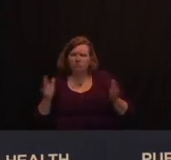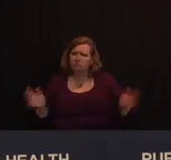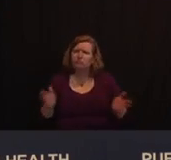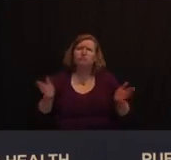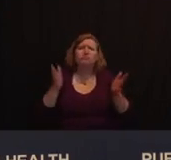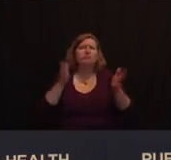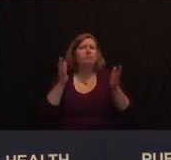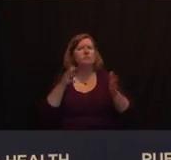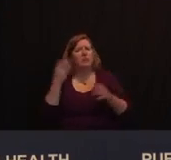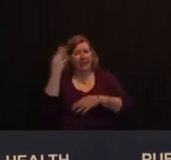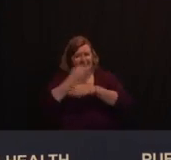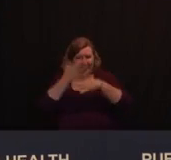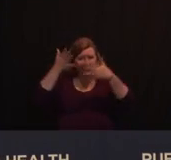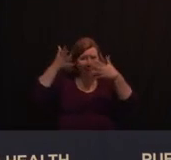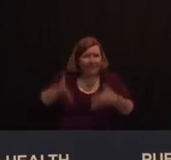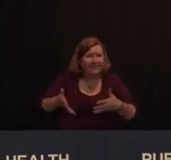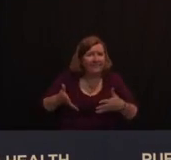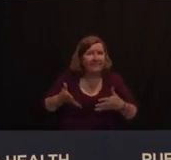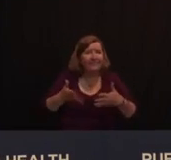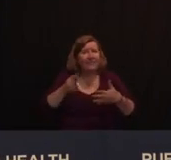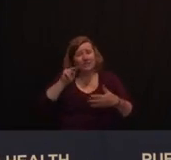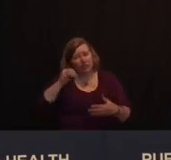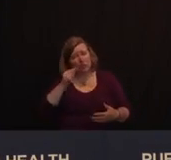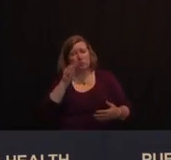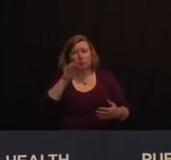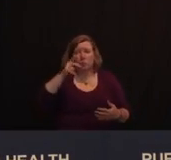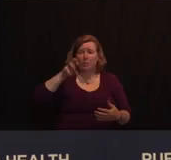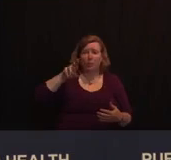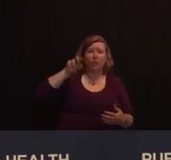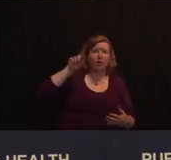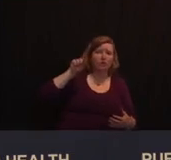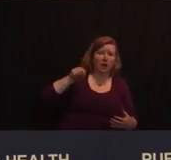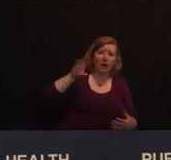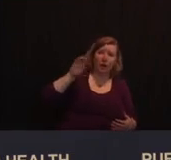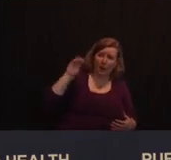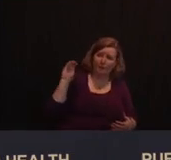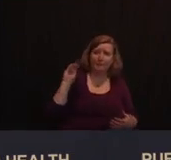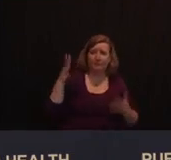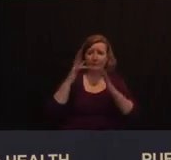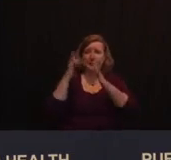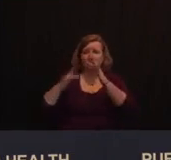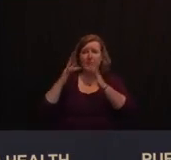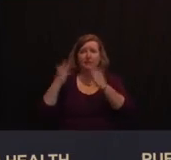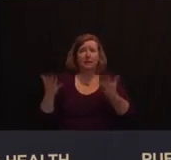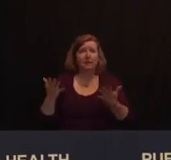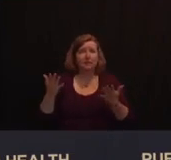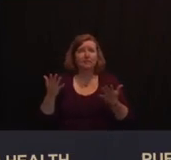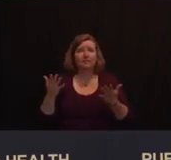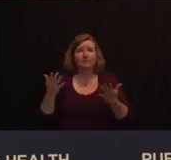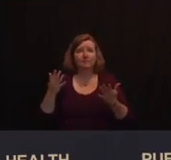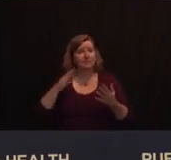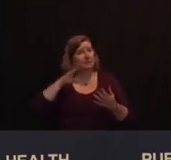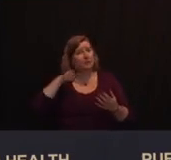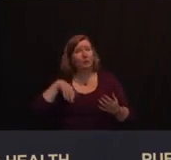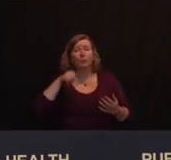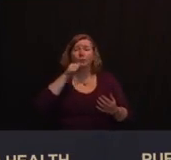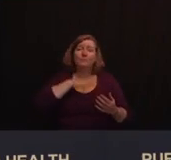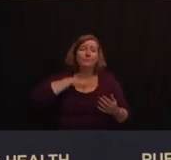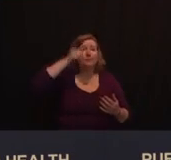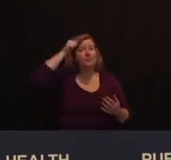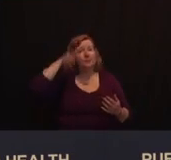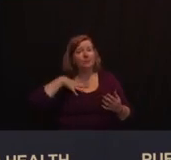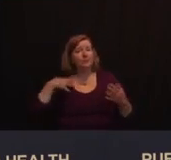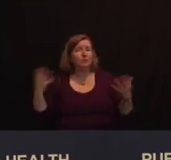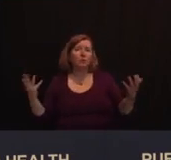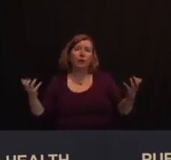days. So njtrooper.com is where all that information is in a time when we know that there are women and men out there that want to